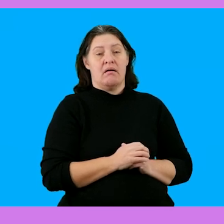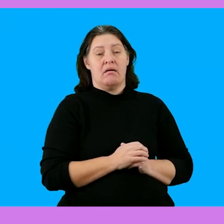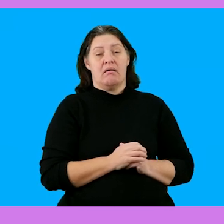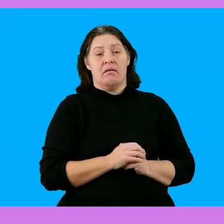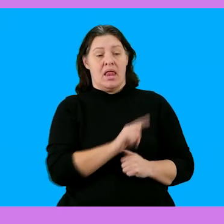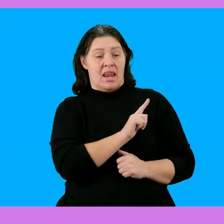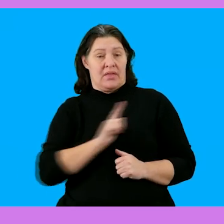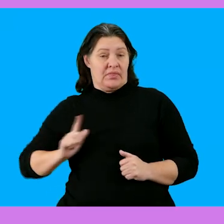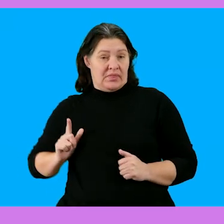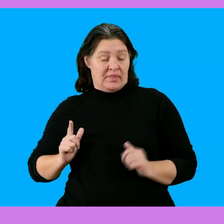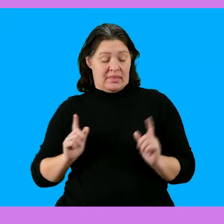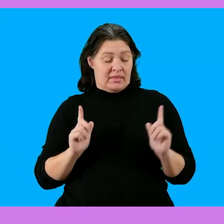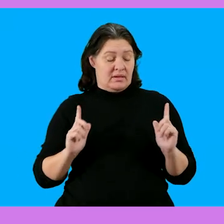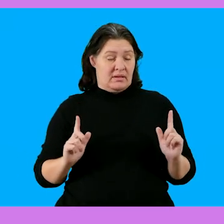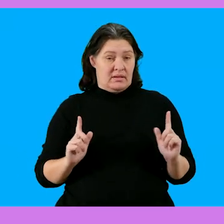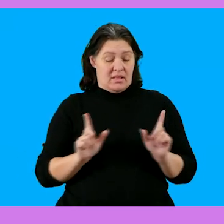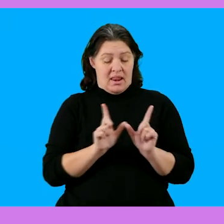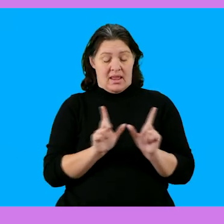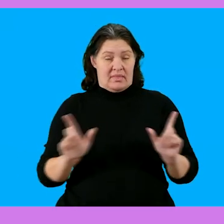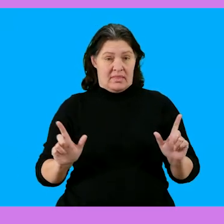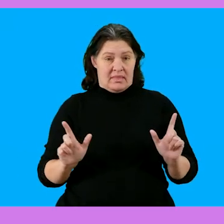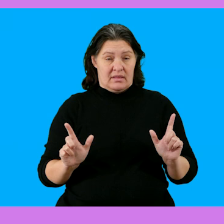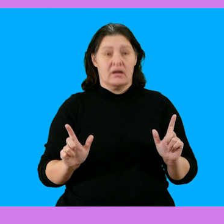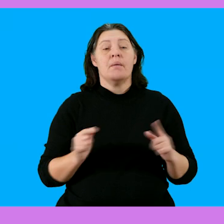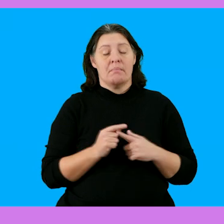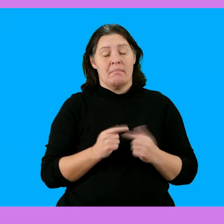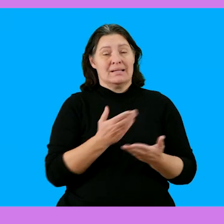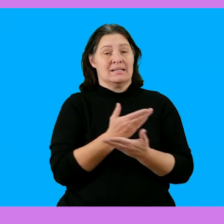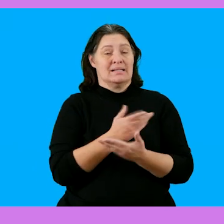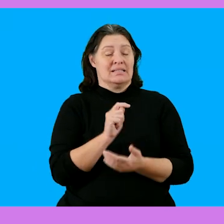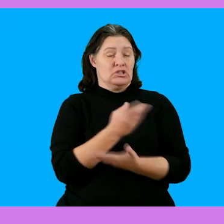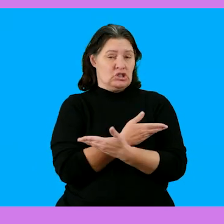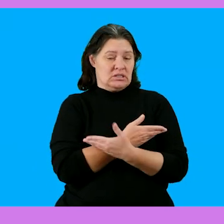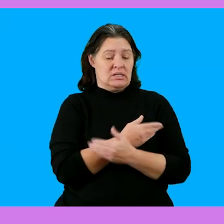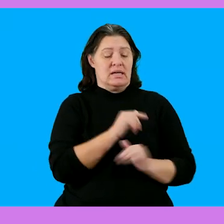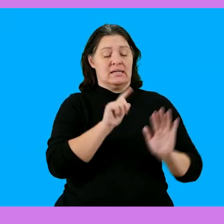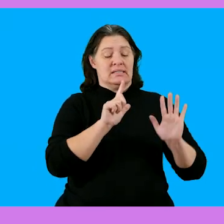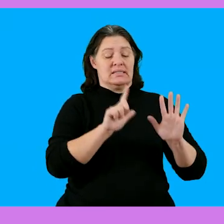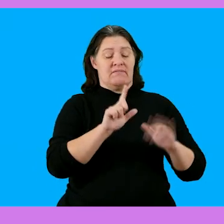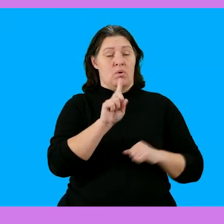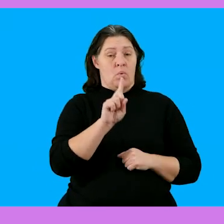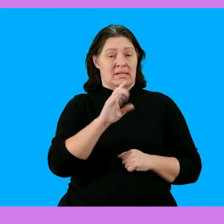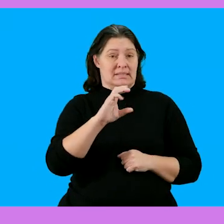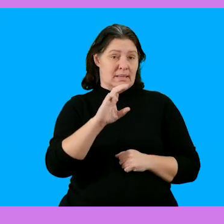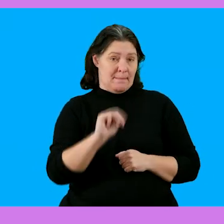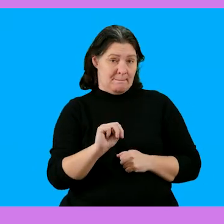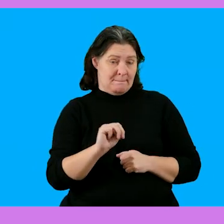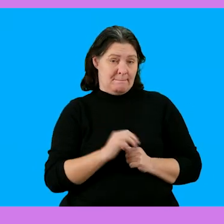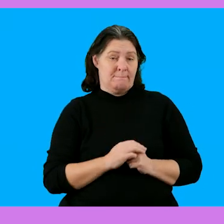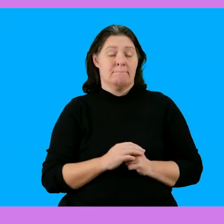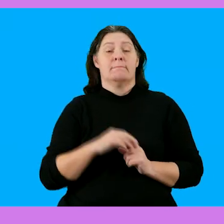lengthwise, right, so let me put it like this. Lengthwise, my t-shirt is 71